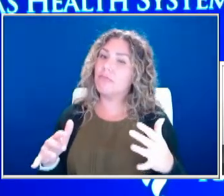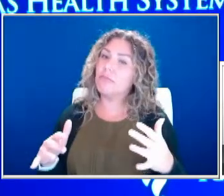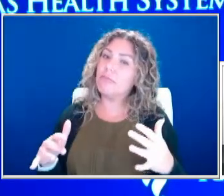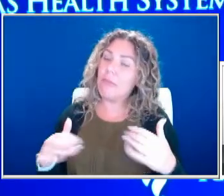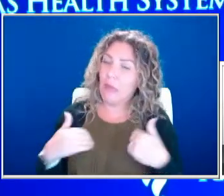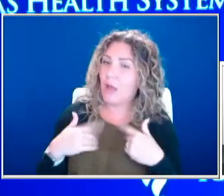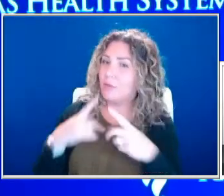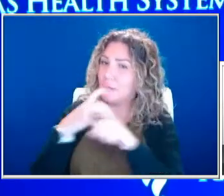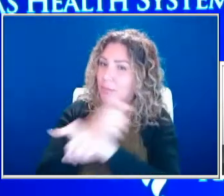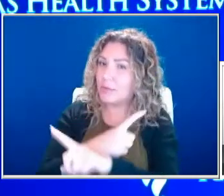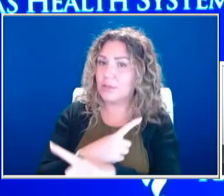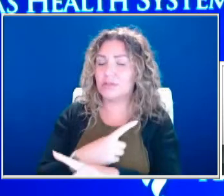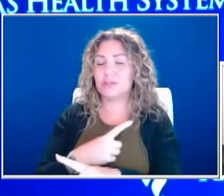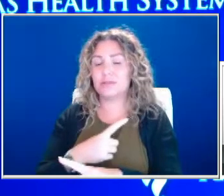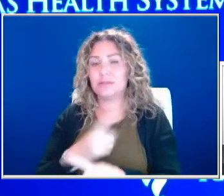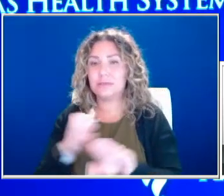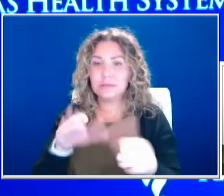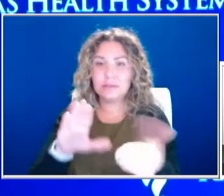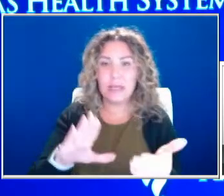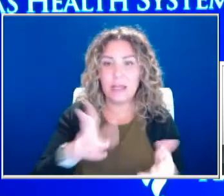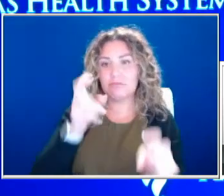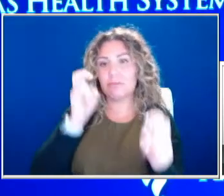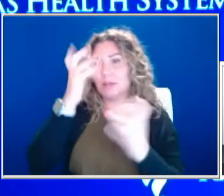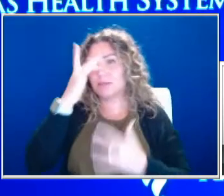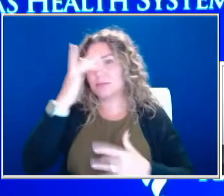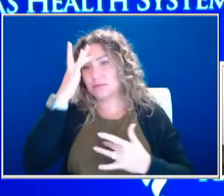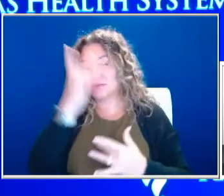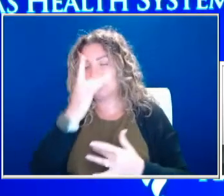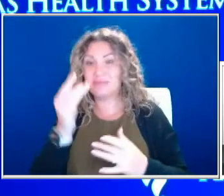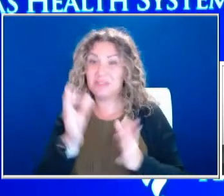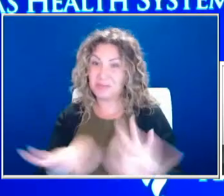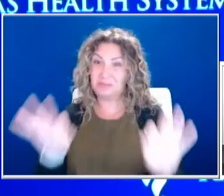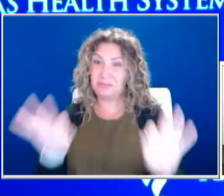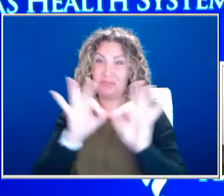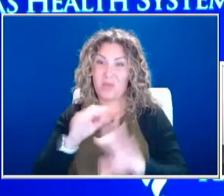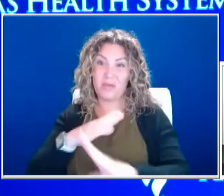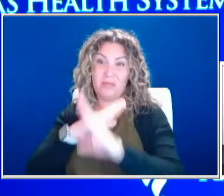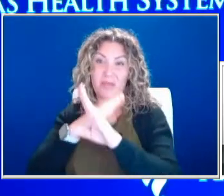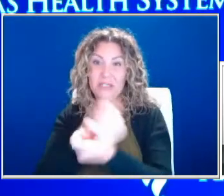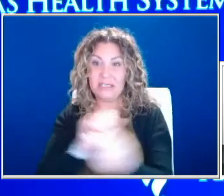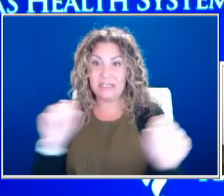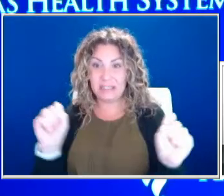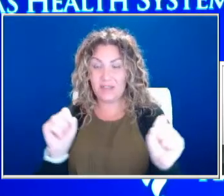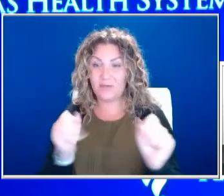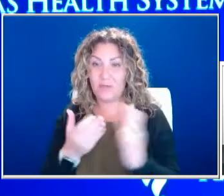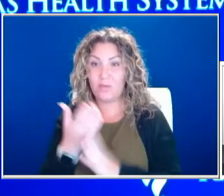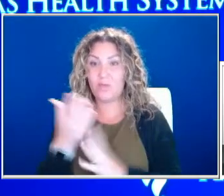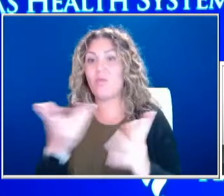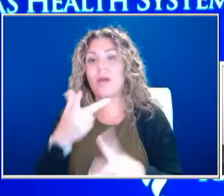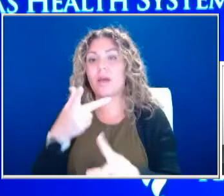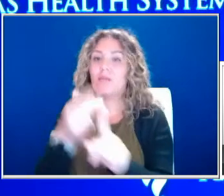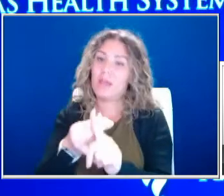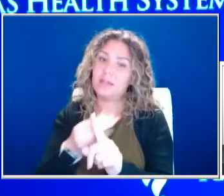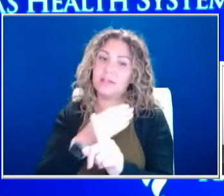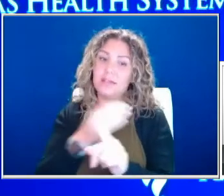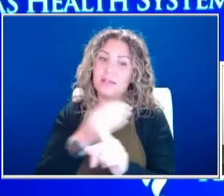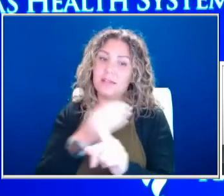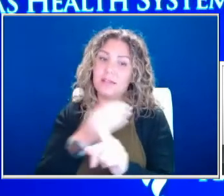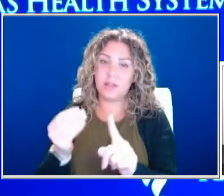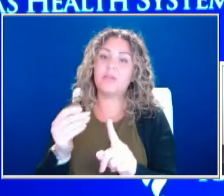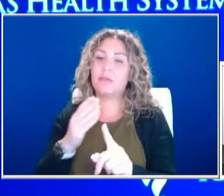and severe disease as well. So it's important to get that immunity, that safest immunity, through vaccinations, and it's certainly coming